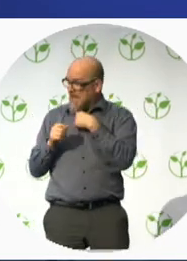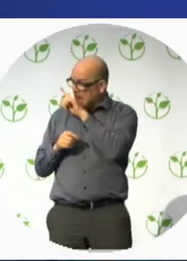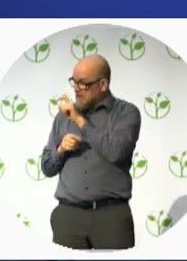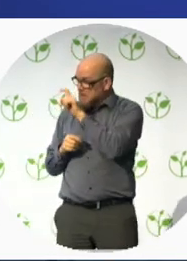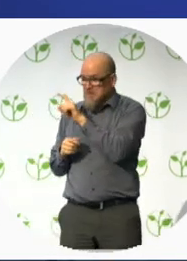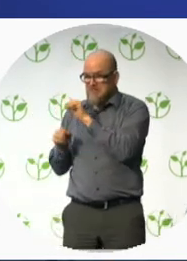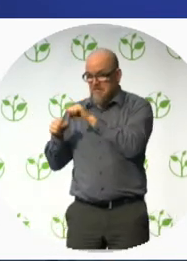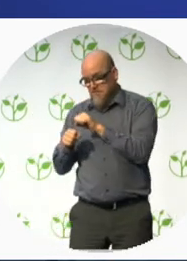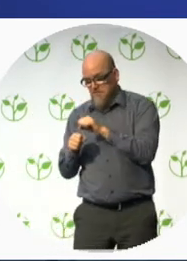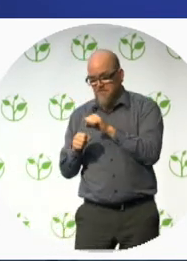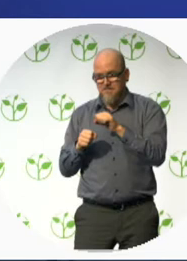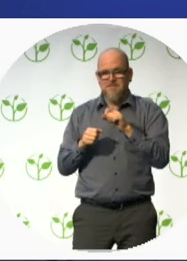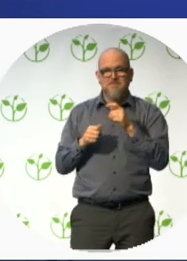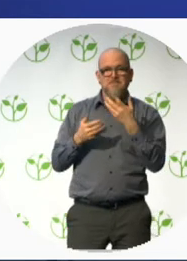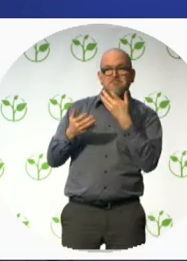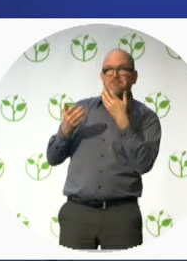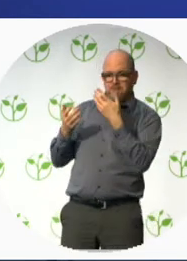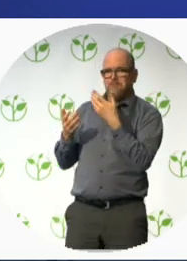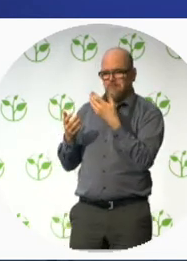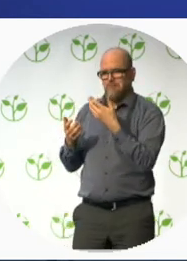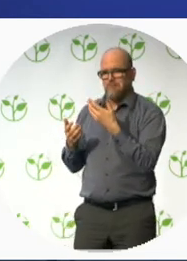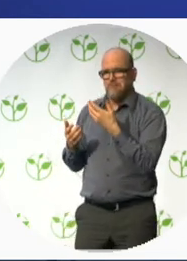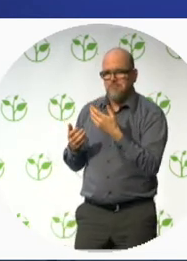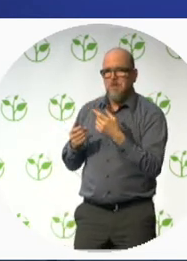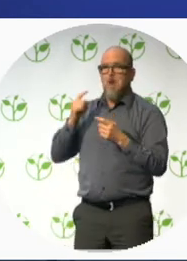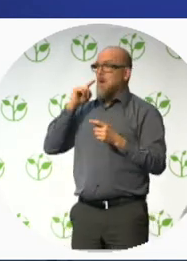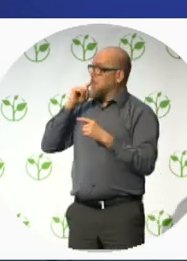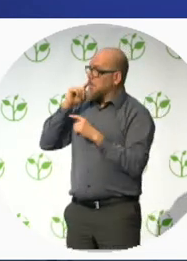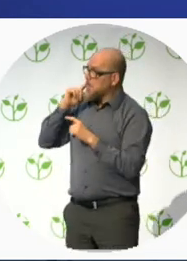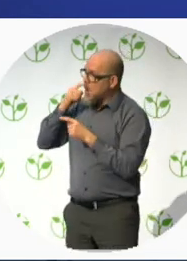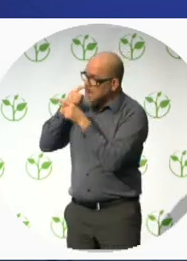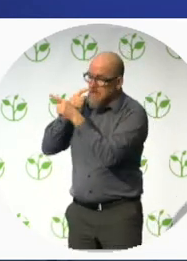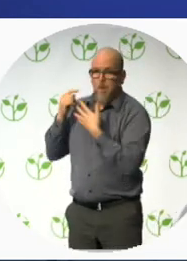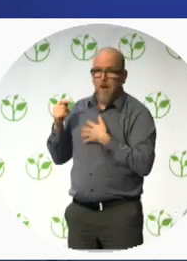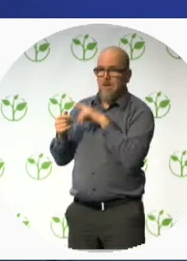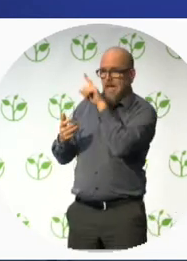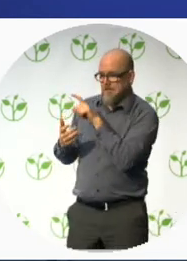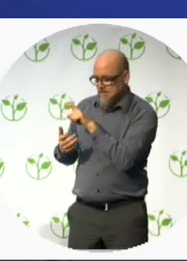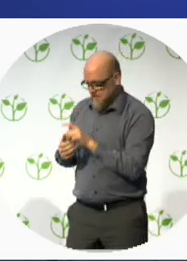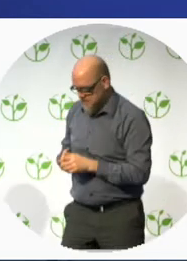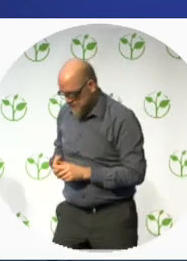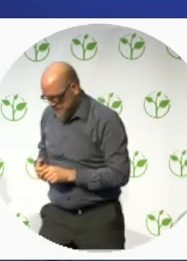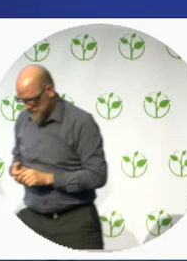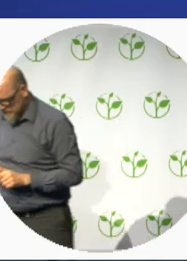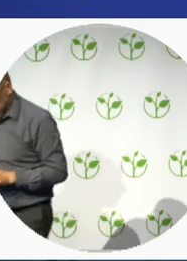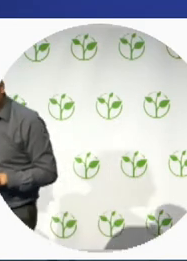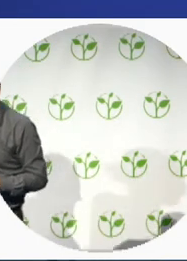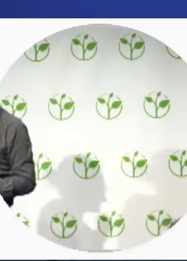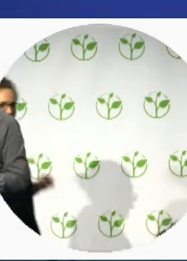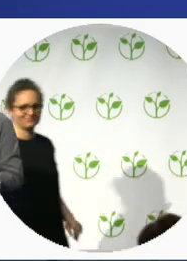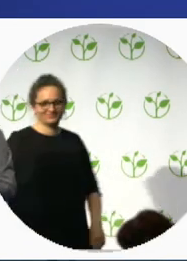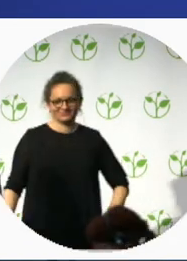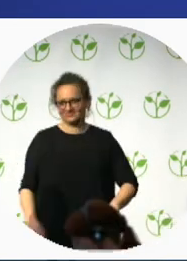going to start with you, Monica. We were talking earlier on about sign language and the fact that